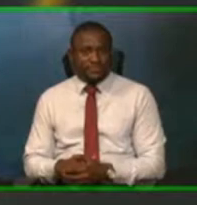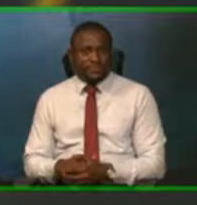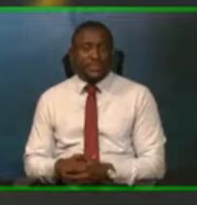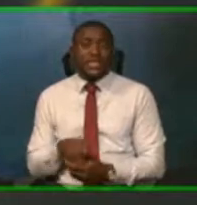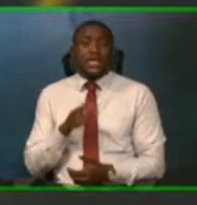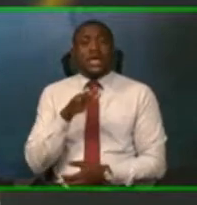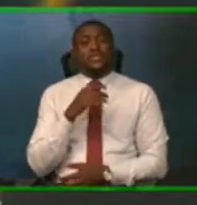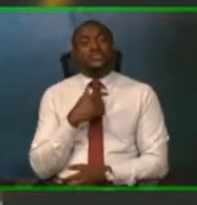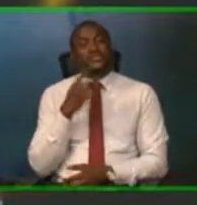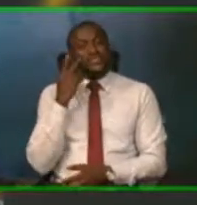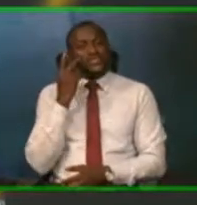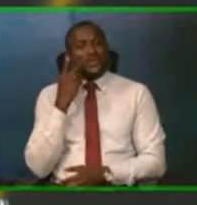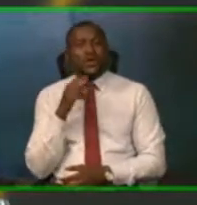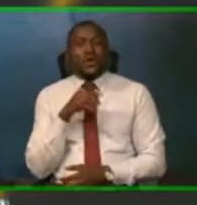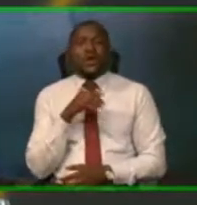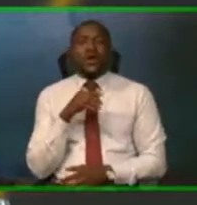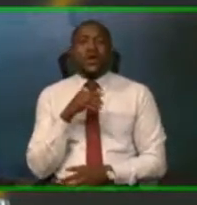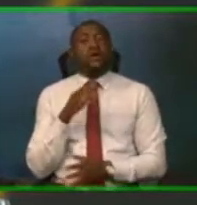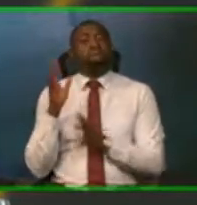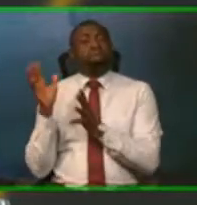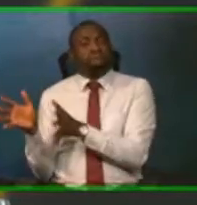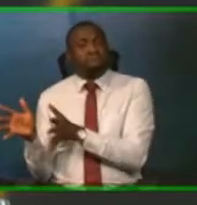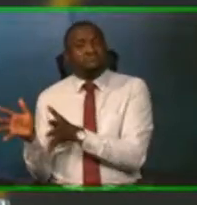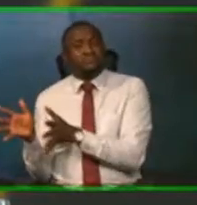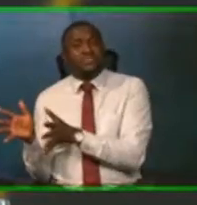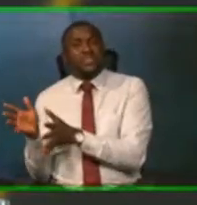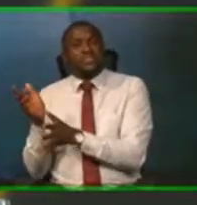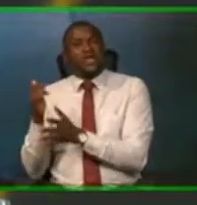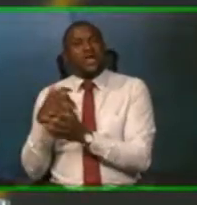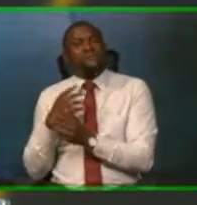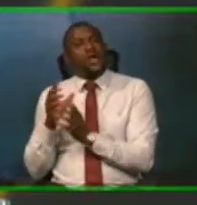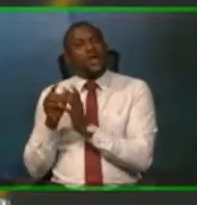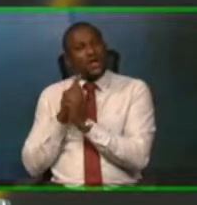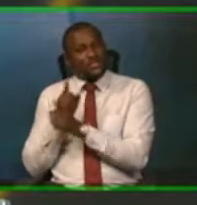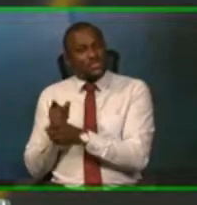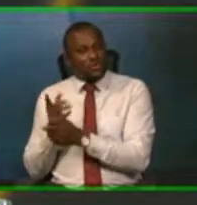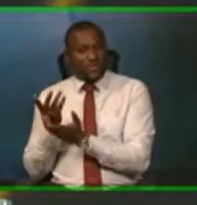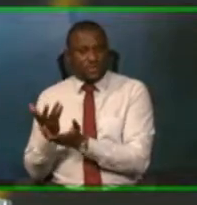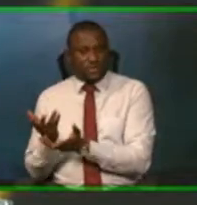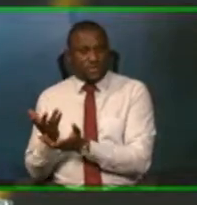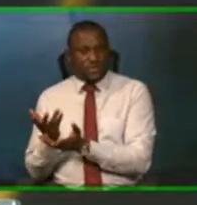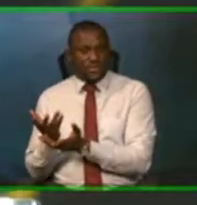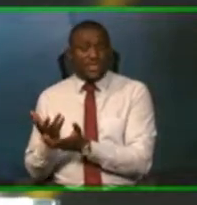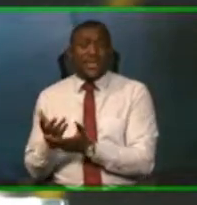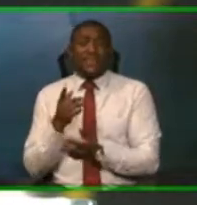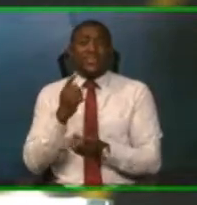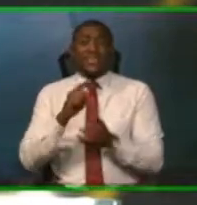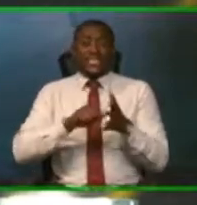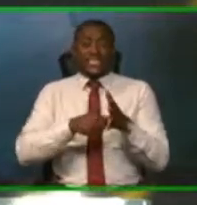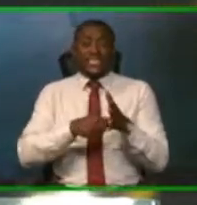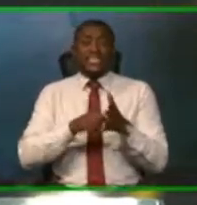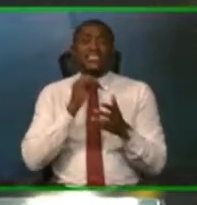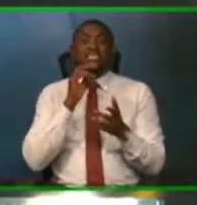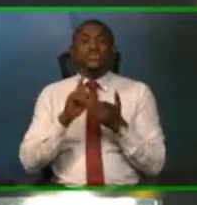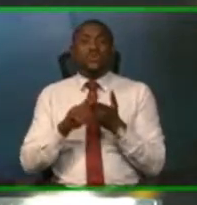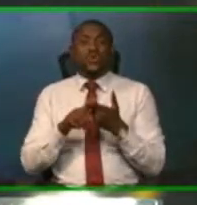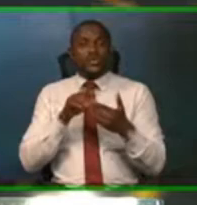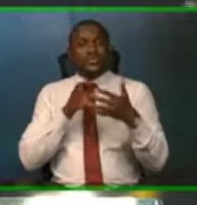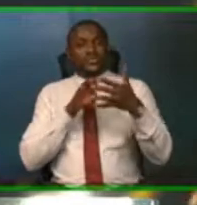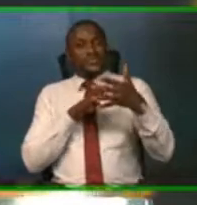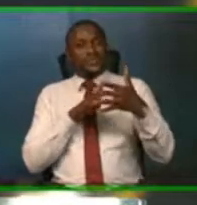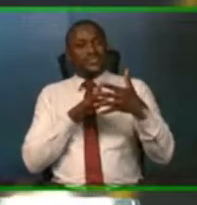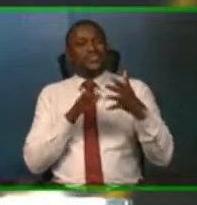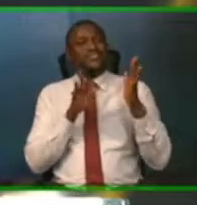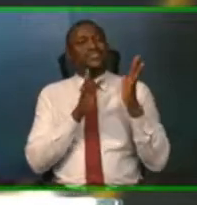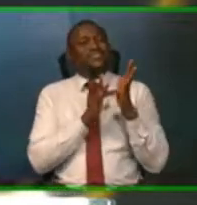And you see, all these sides have their consequences. The key is to study Jesus. I told